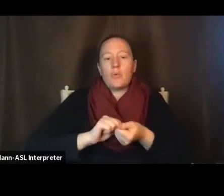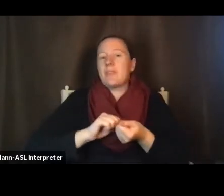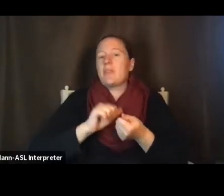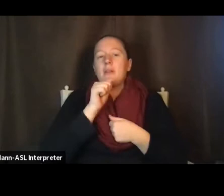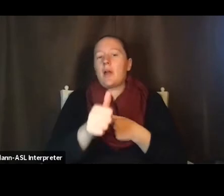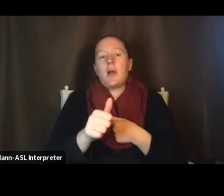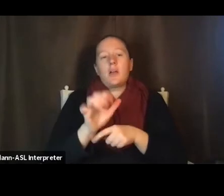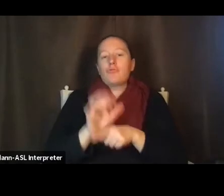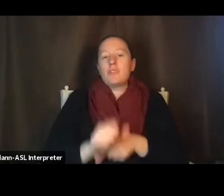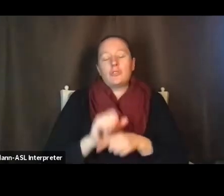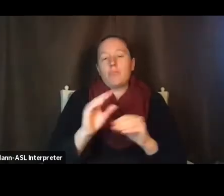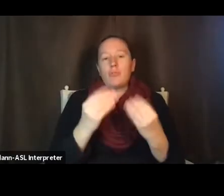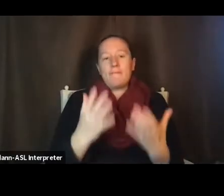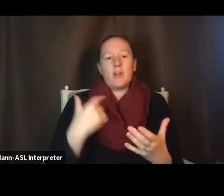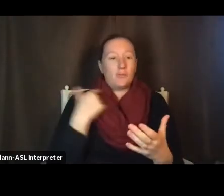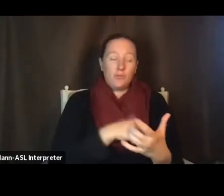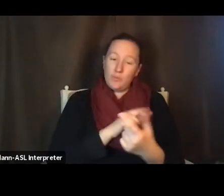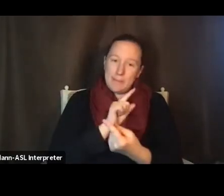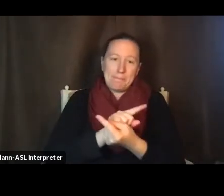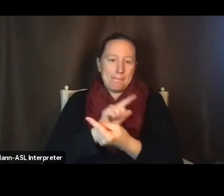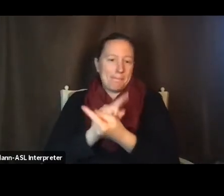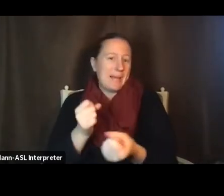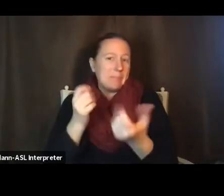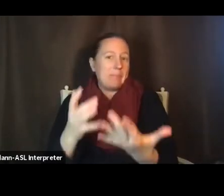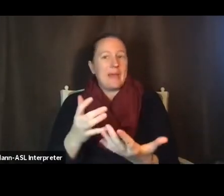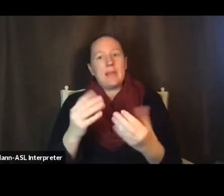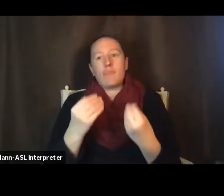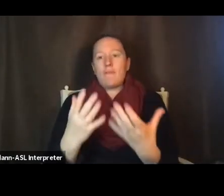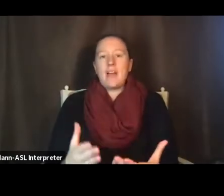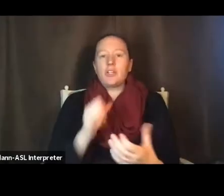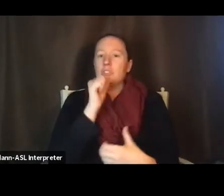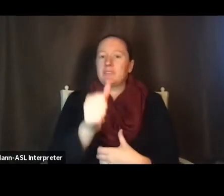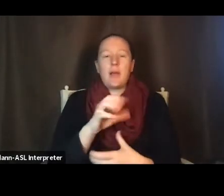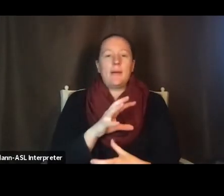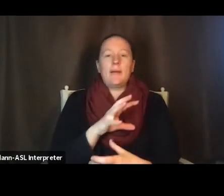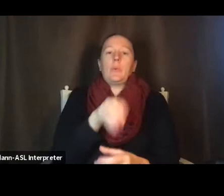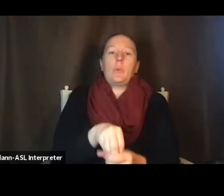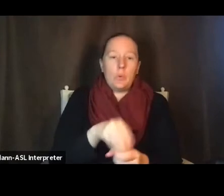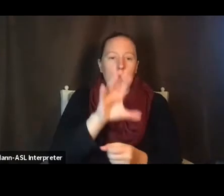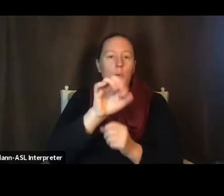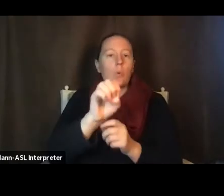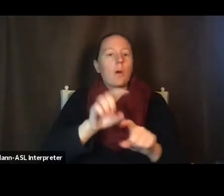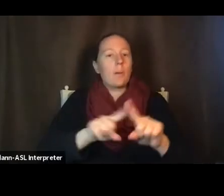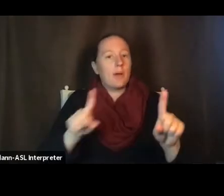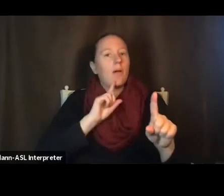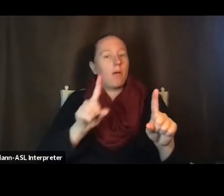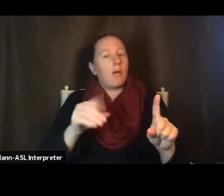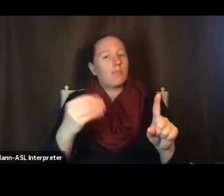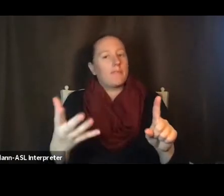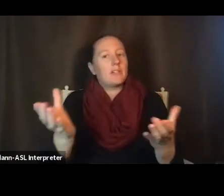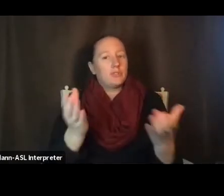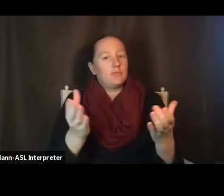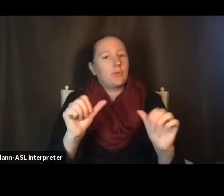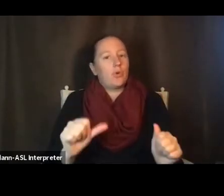of providers who are not necessarily considered part of that core statute, but who are delivering services and could